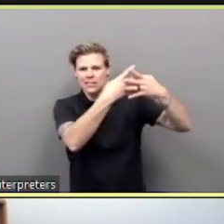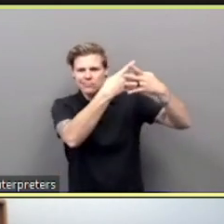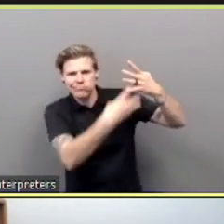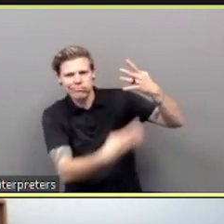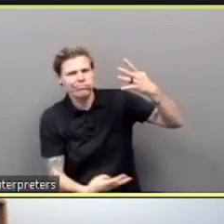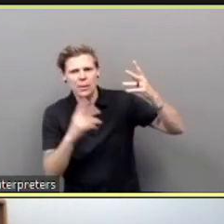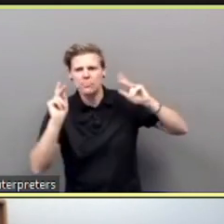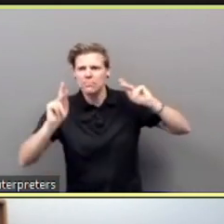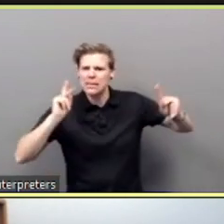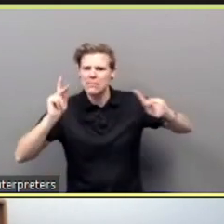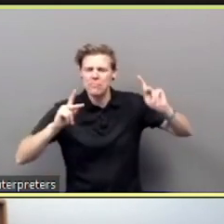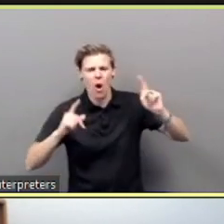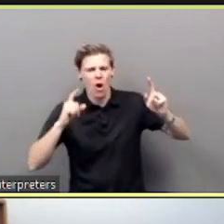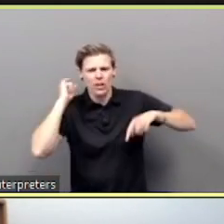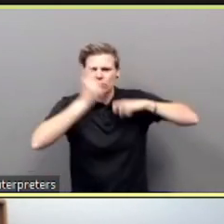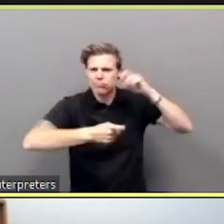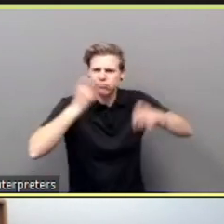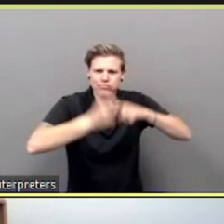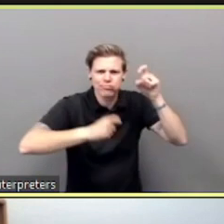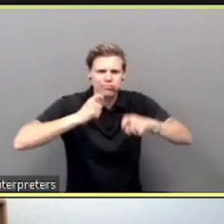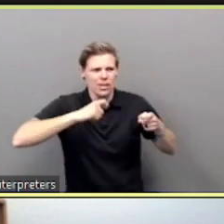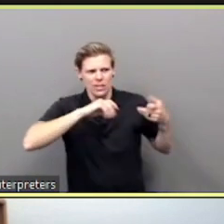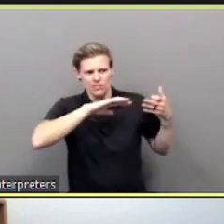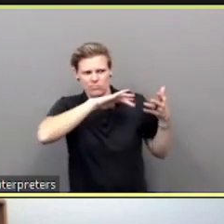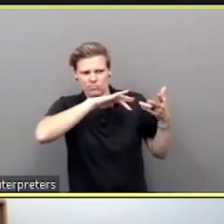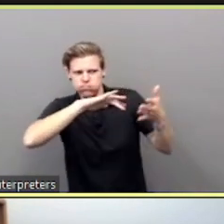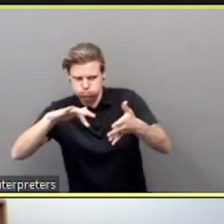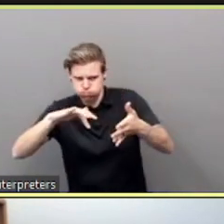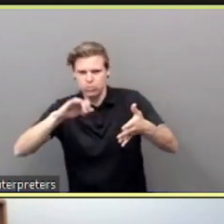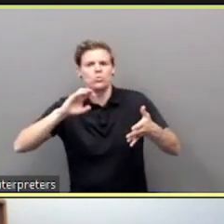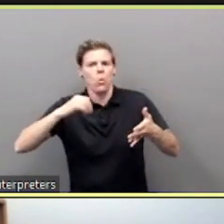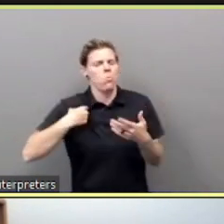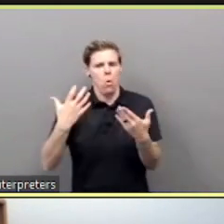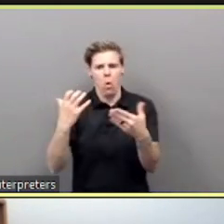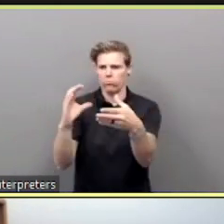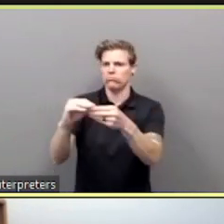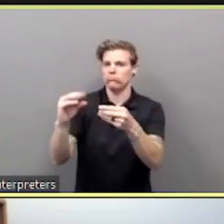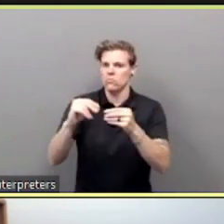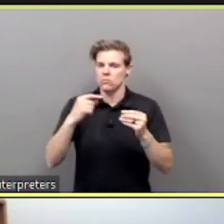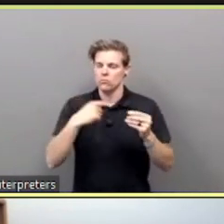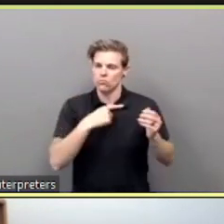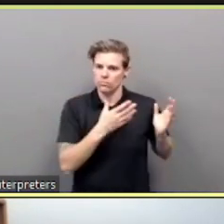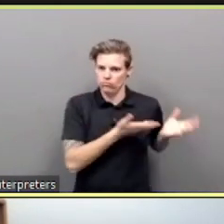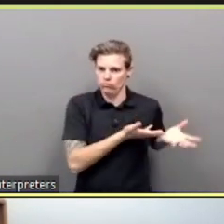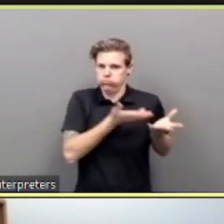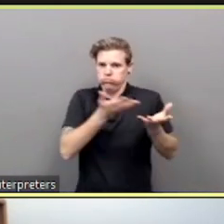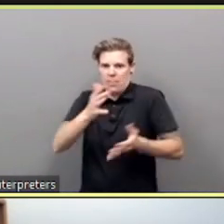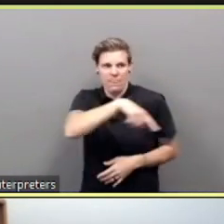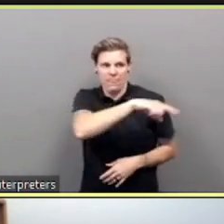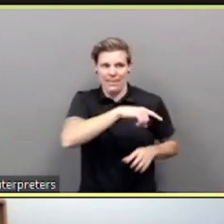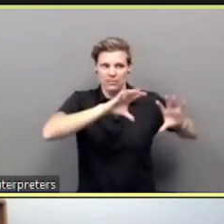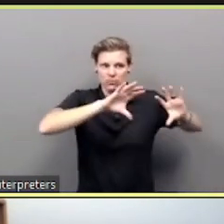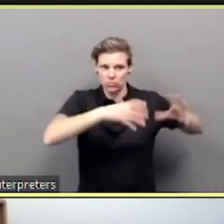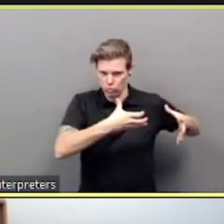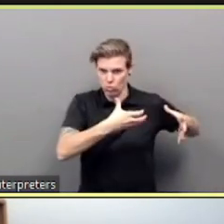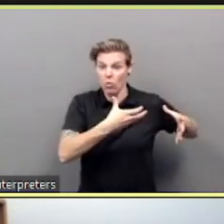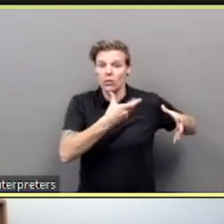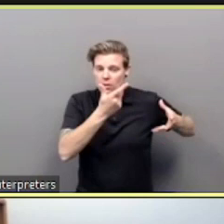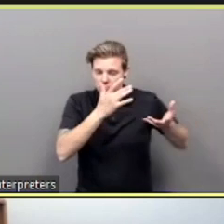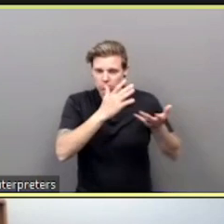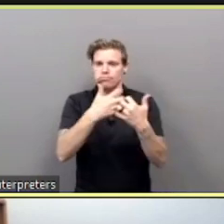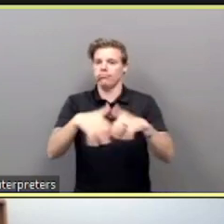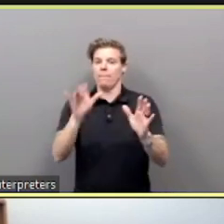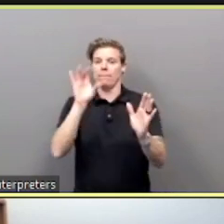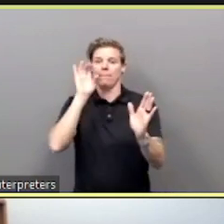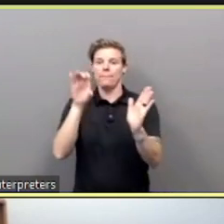of the work that's necessary to produce this data for you and share this situational